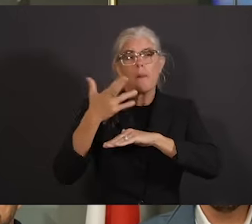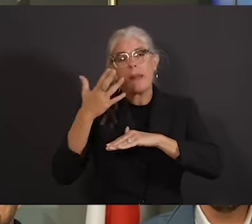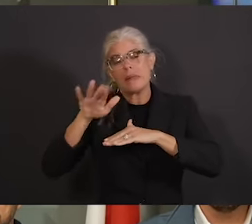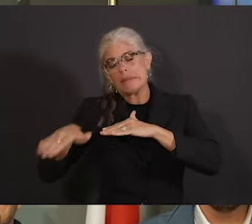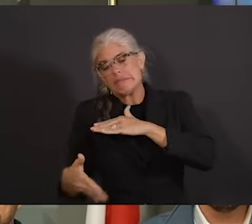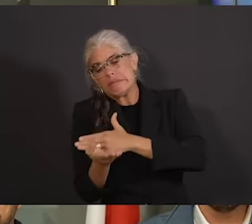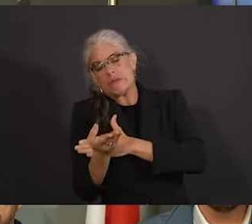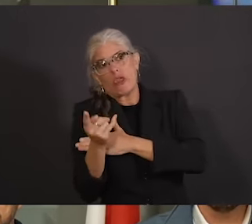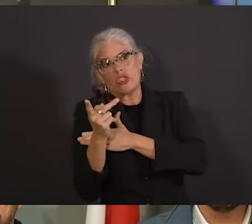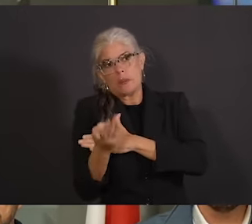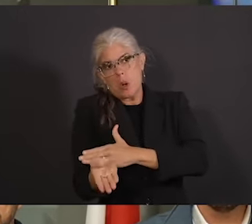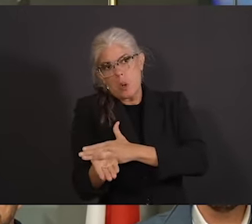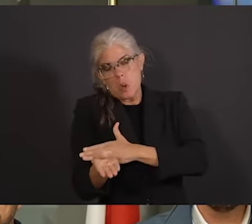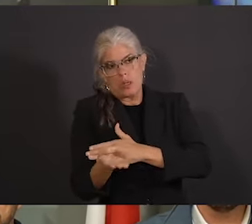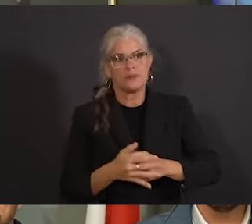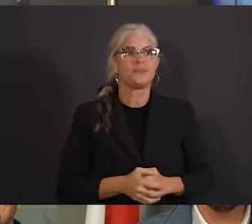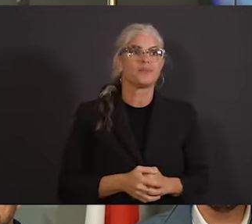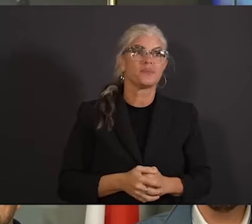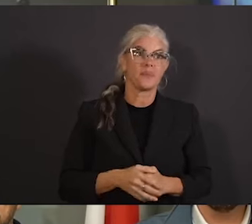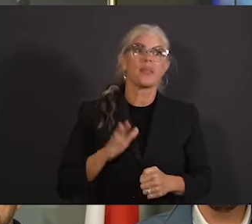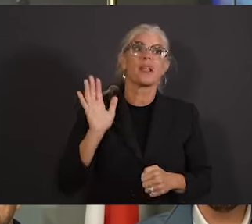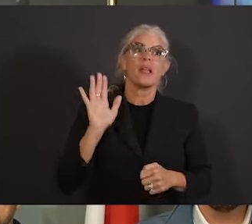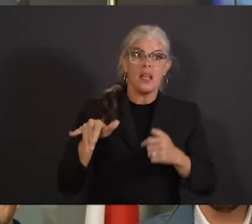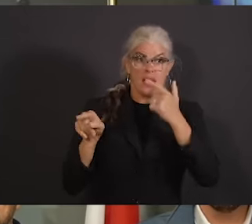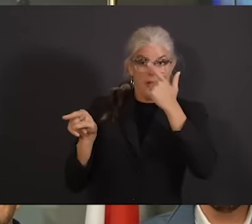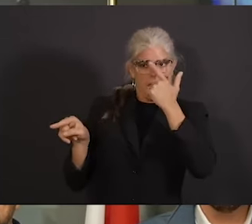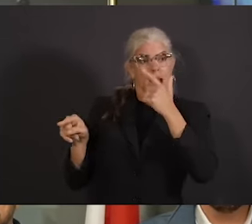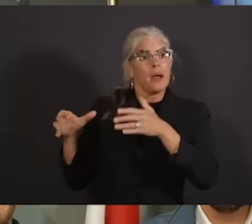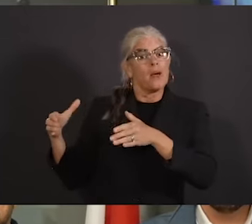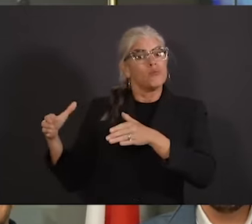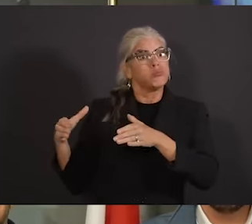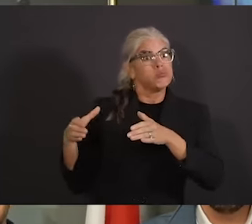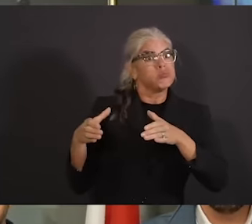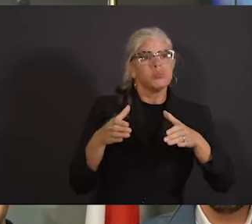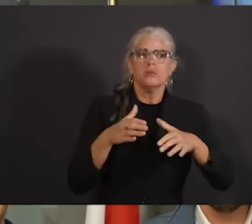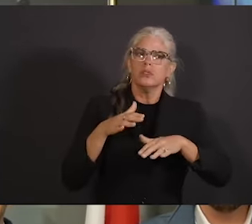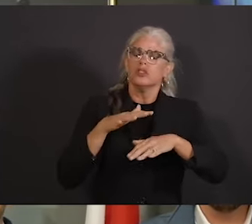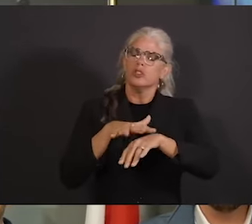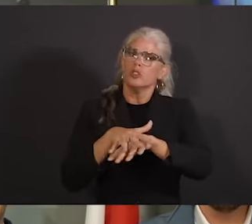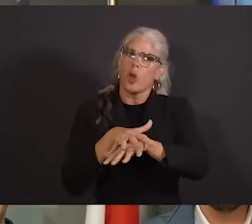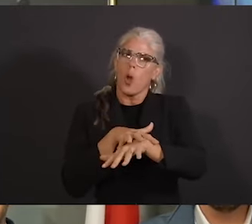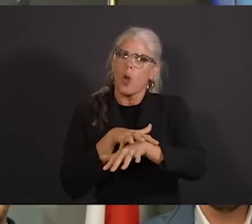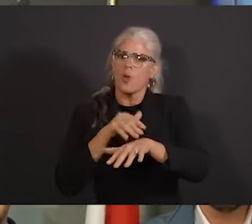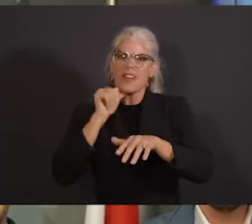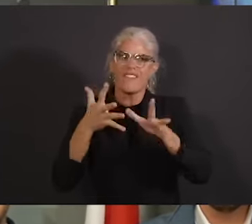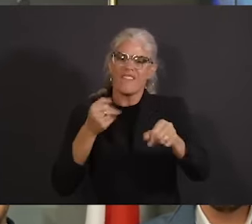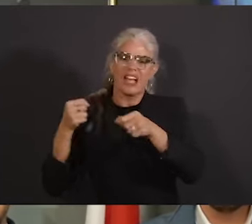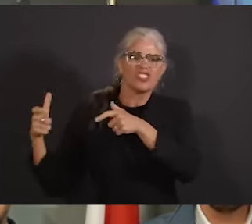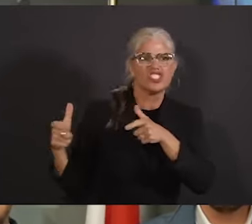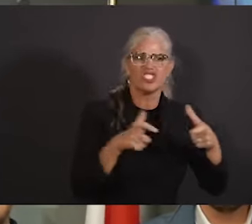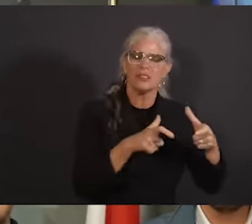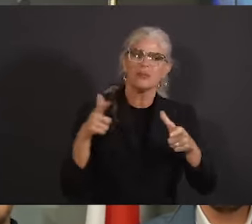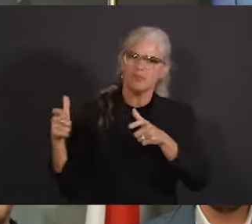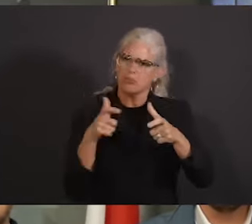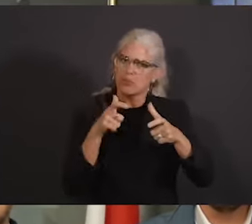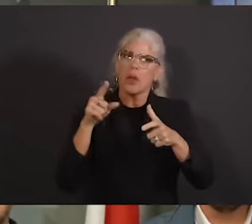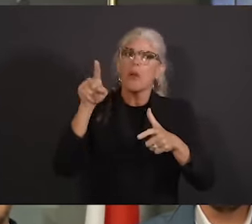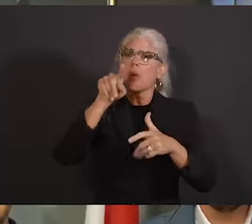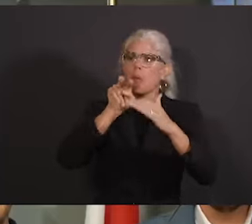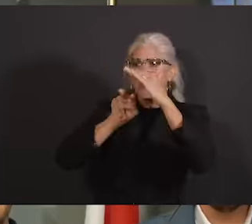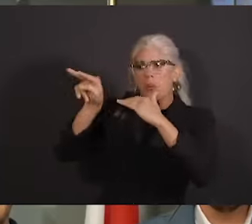Thursday. This has gone slower than the projections were in terms of the how it's moving towards